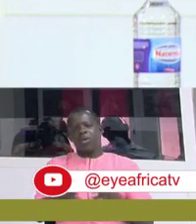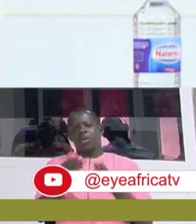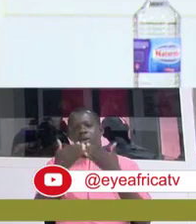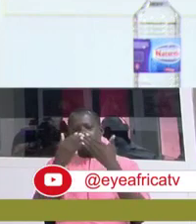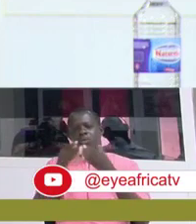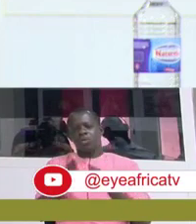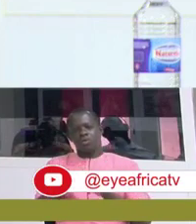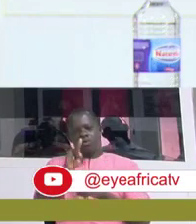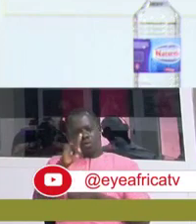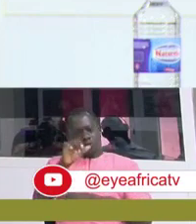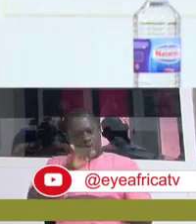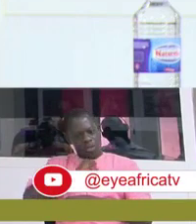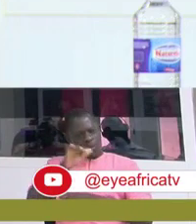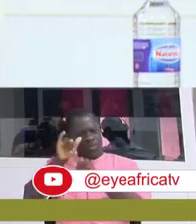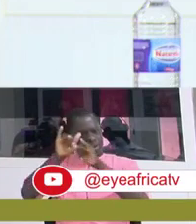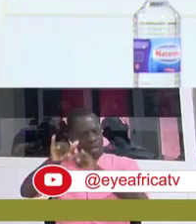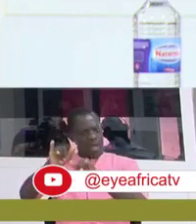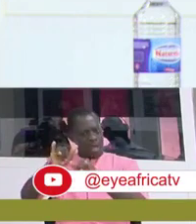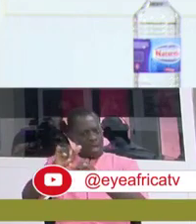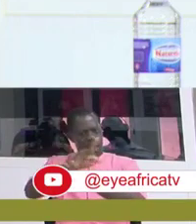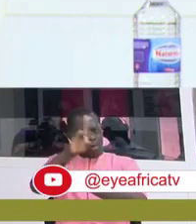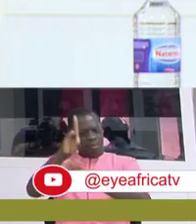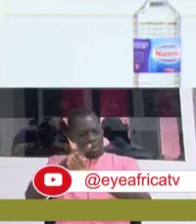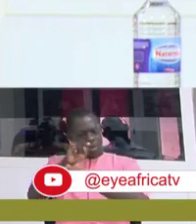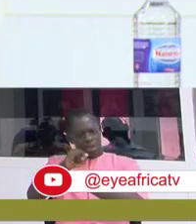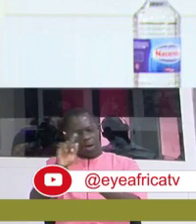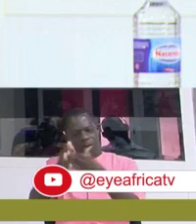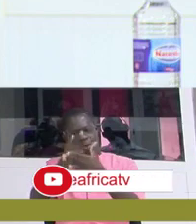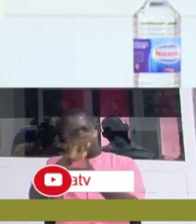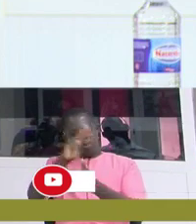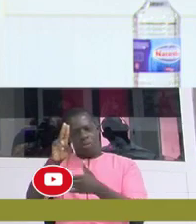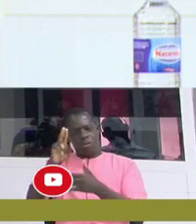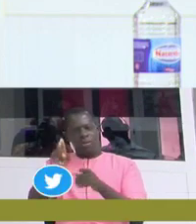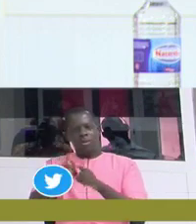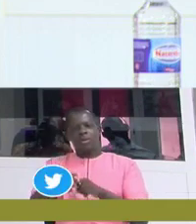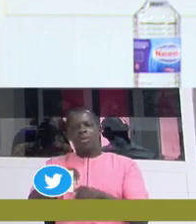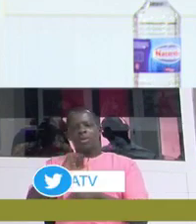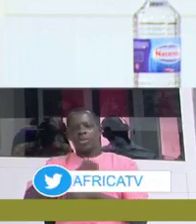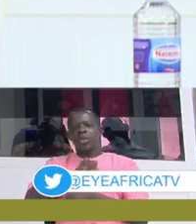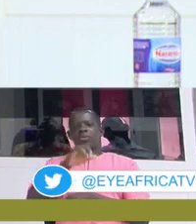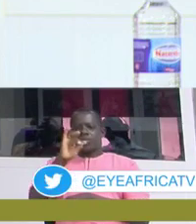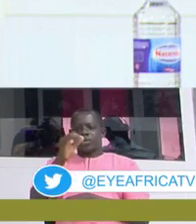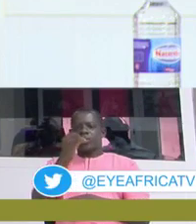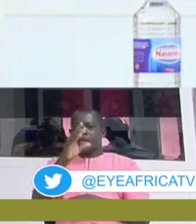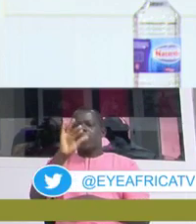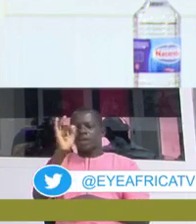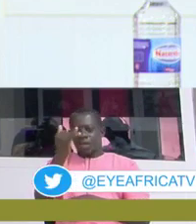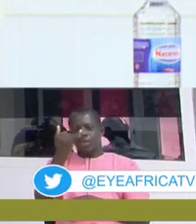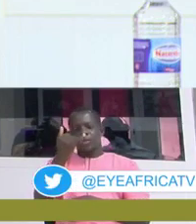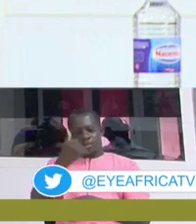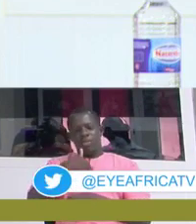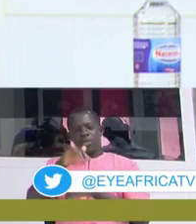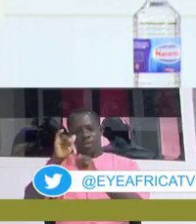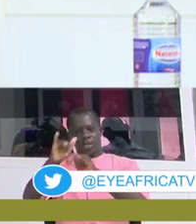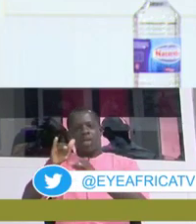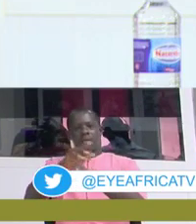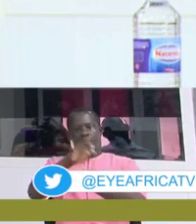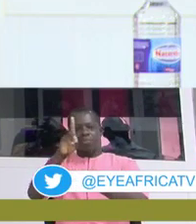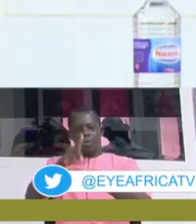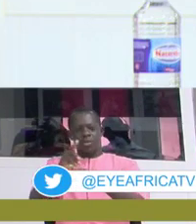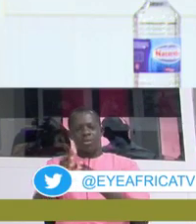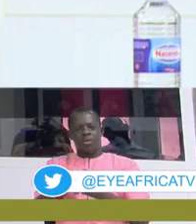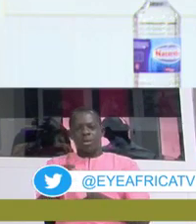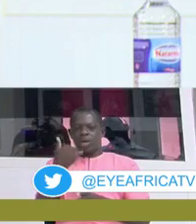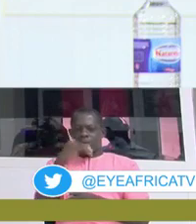jangkol tibang. Itemu itebe steering jan nebang. He asked him, are you from here? Do you sana live kaya. Here? Ako sana kaya ha. He said, Sana said to him, yes. Kaya